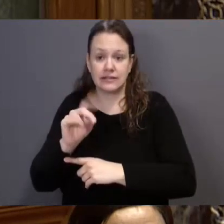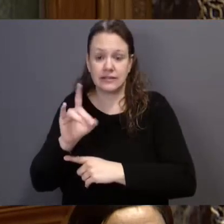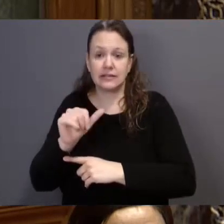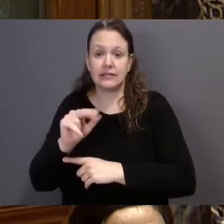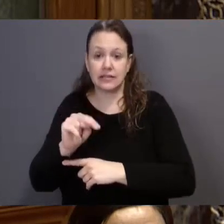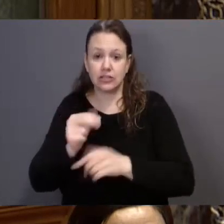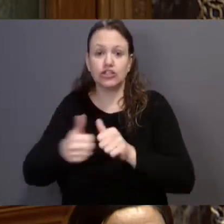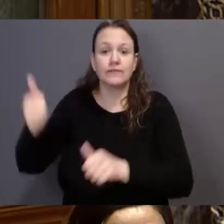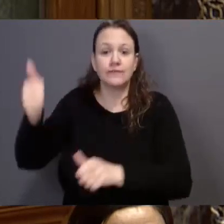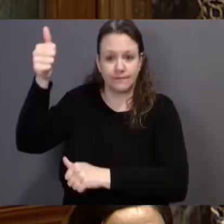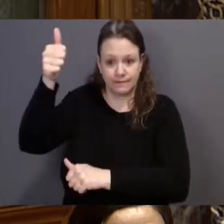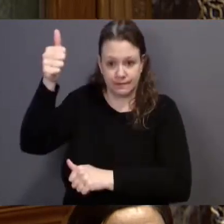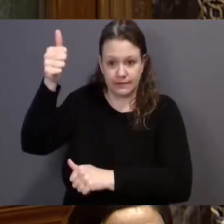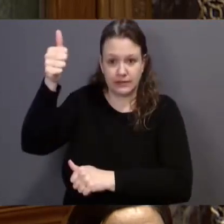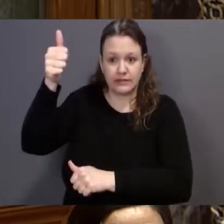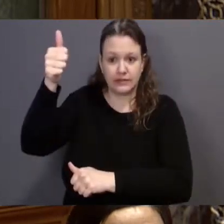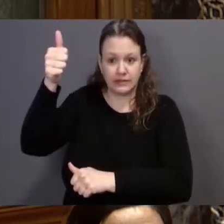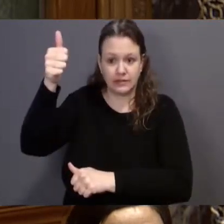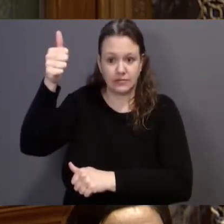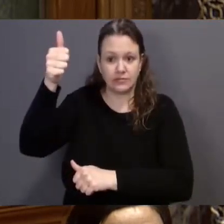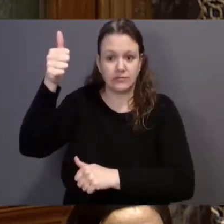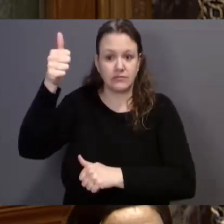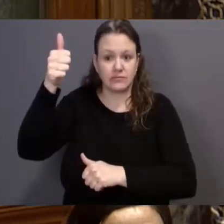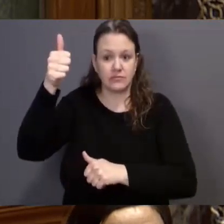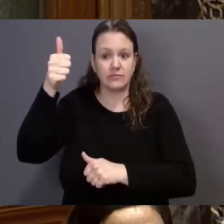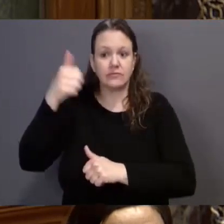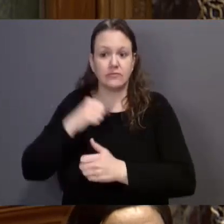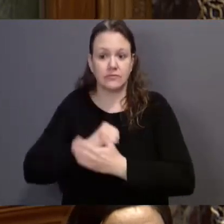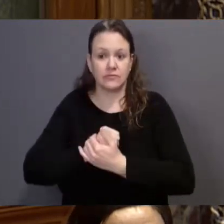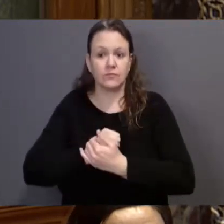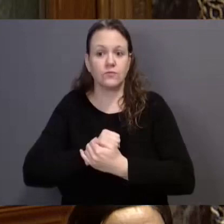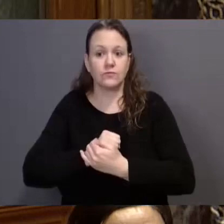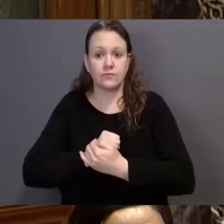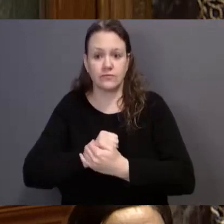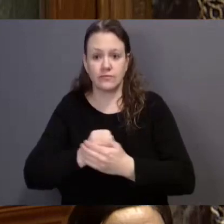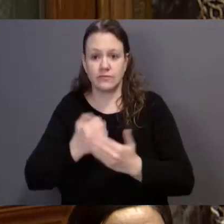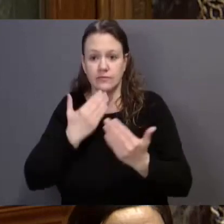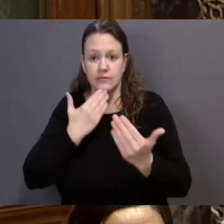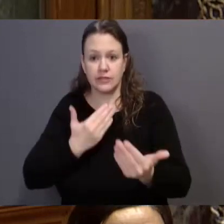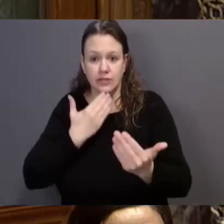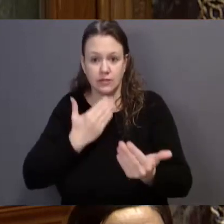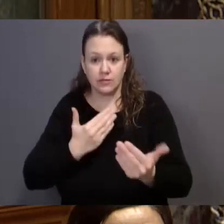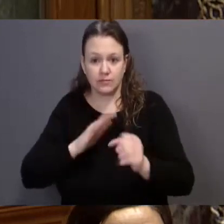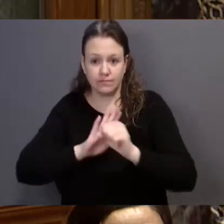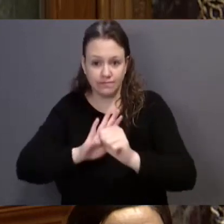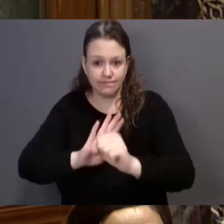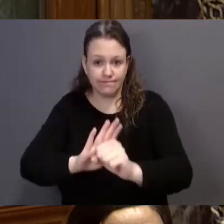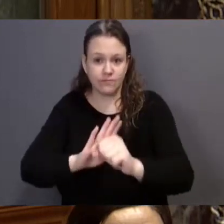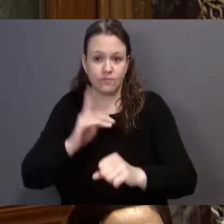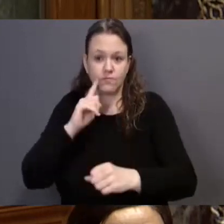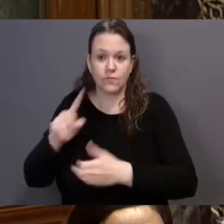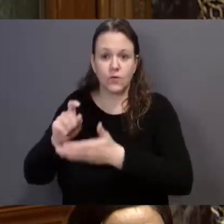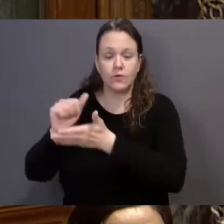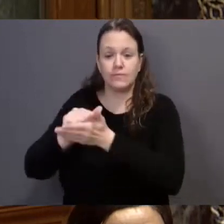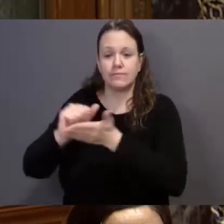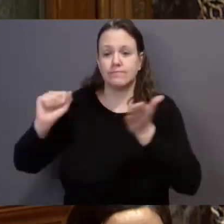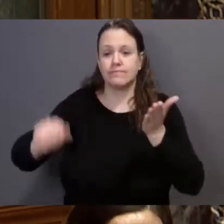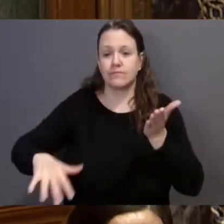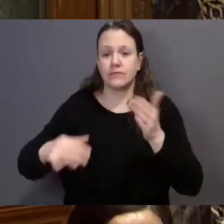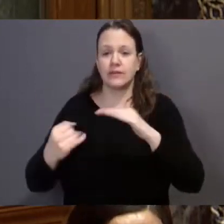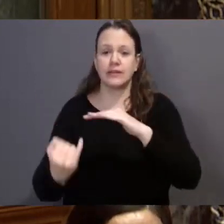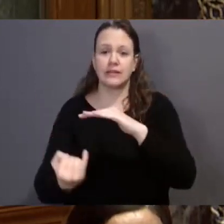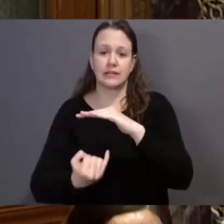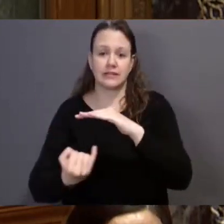B.C. Court of Appeal. I want to thank the campaign for the abolition of solitary confinement for their continued advocacy and work to keep